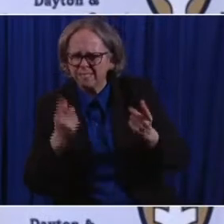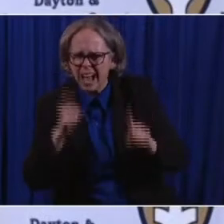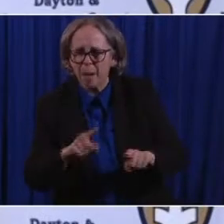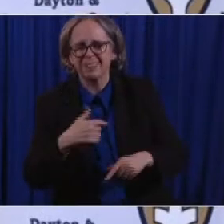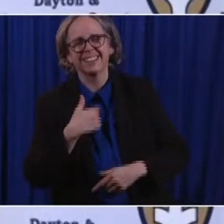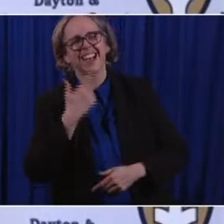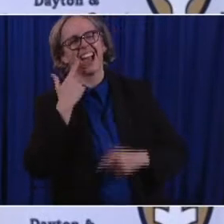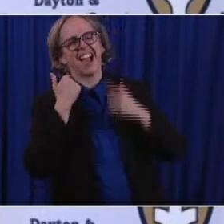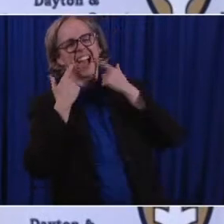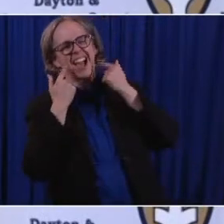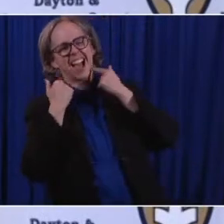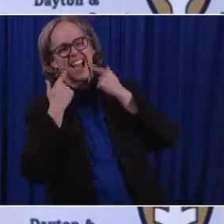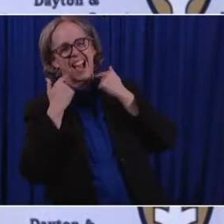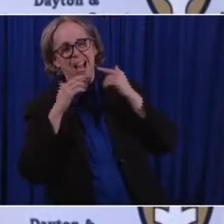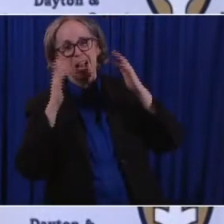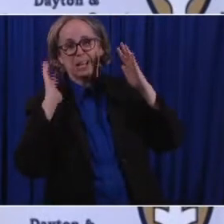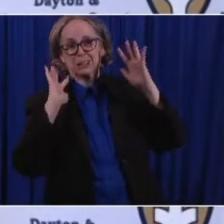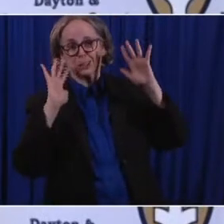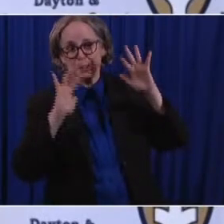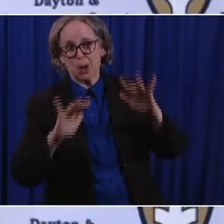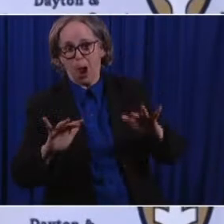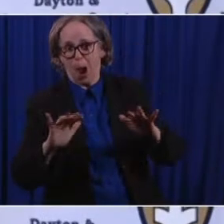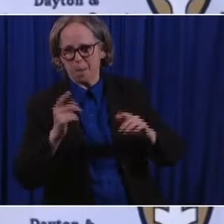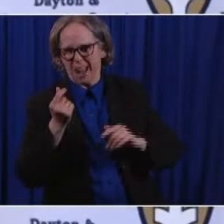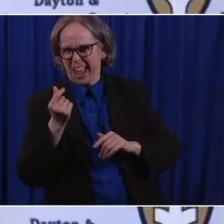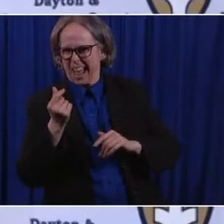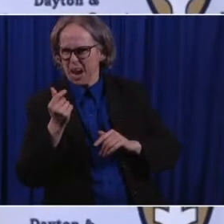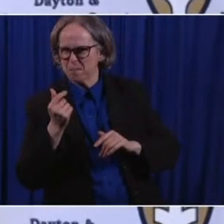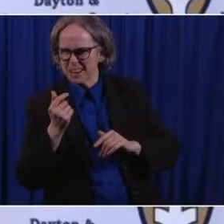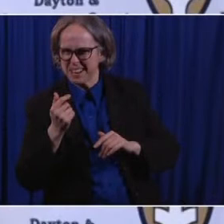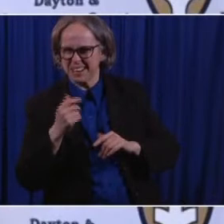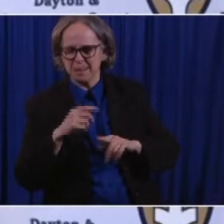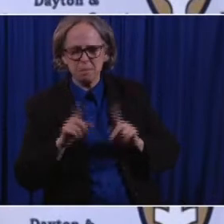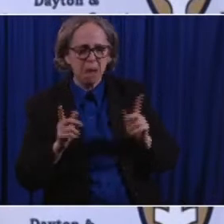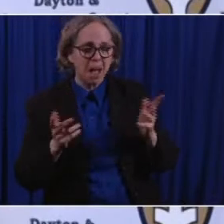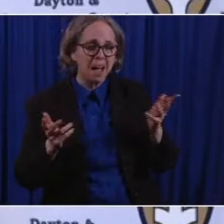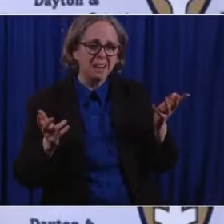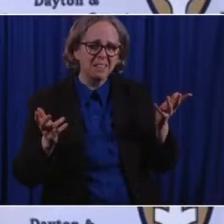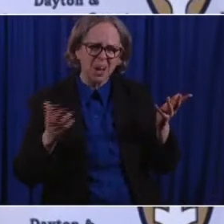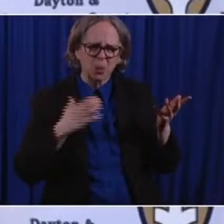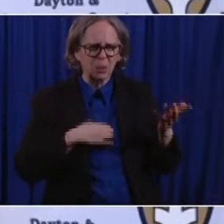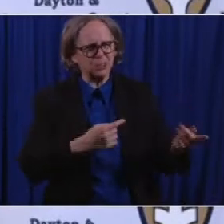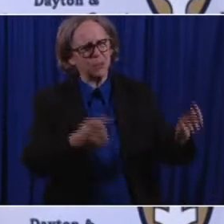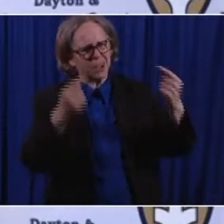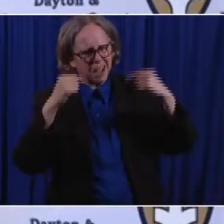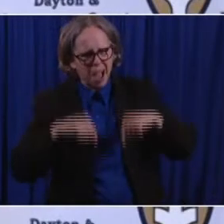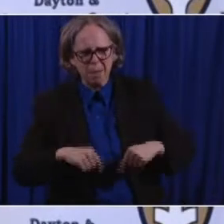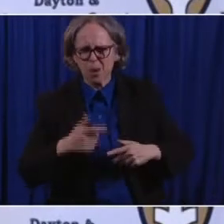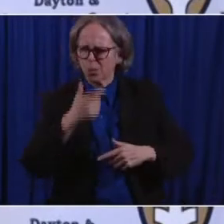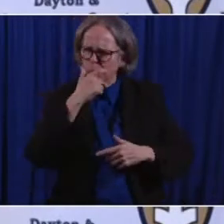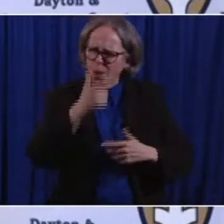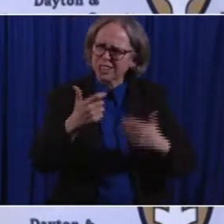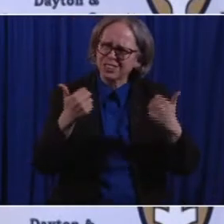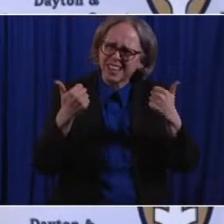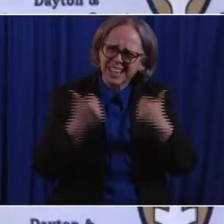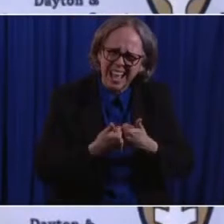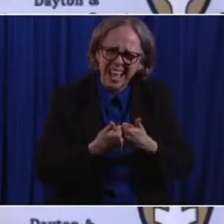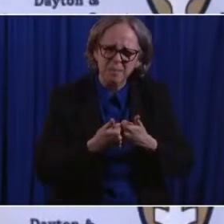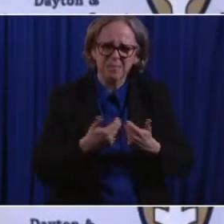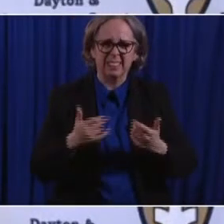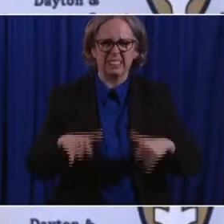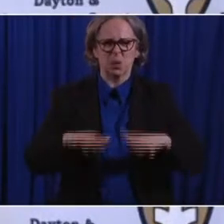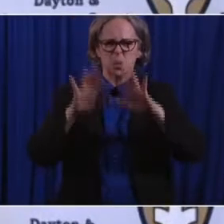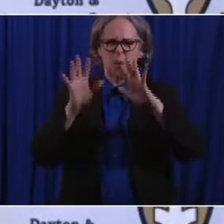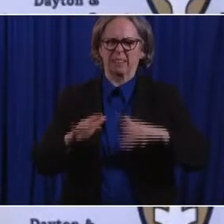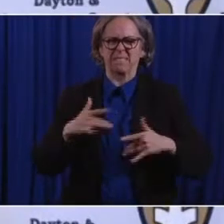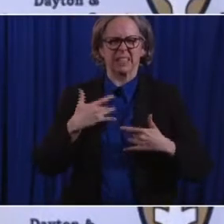was snow flurries. We wish you were here down at the ballpark to enjoy the game. I know you like baseball, but it's more football weather today than